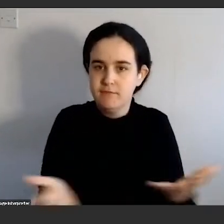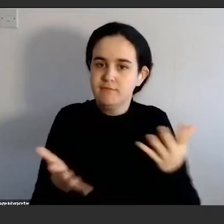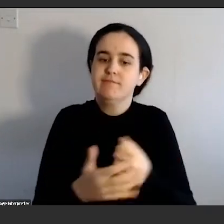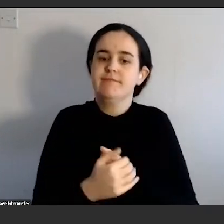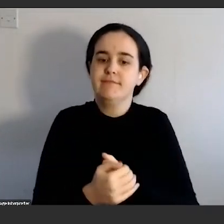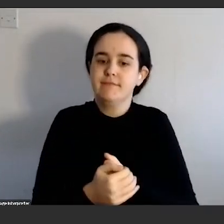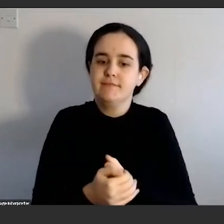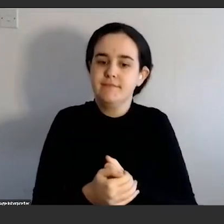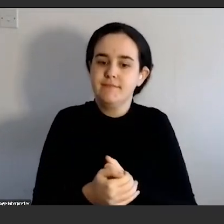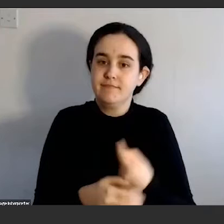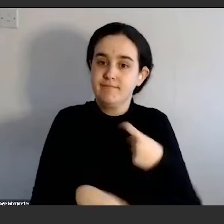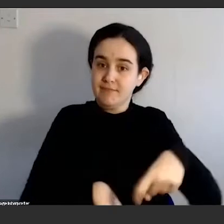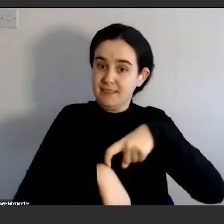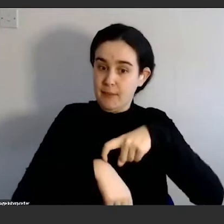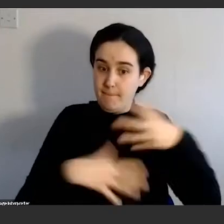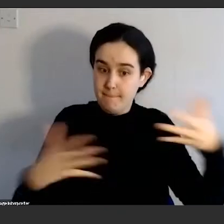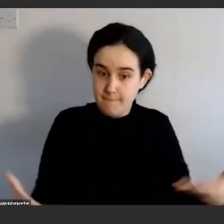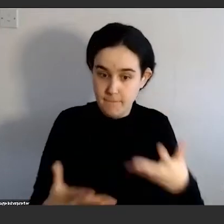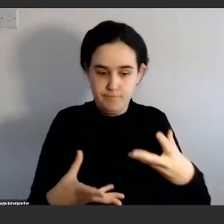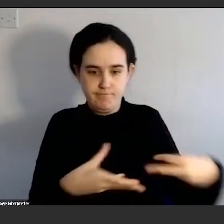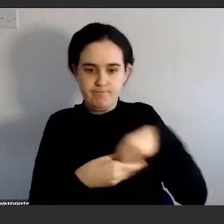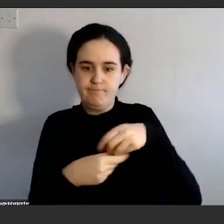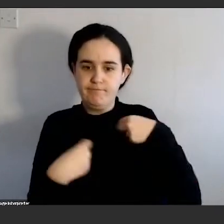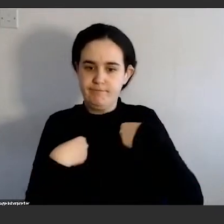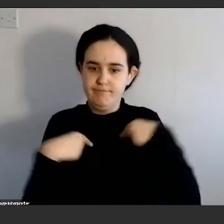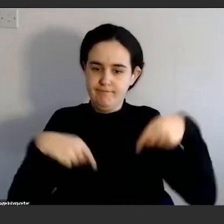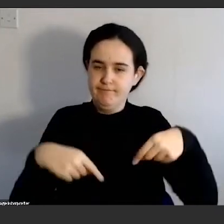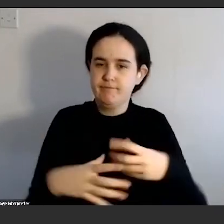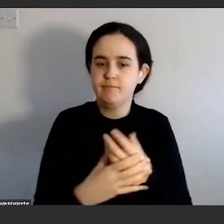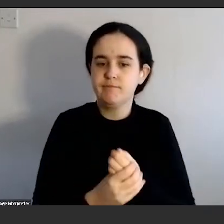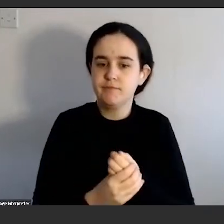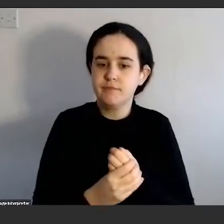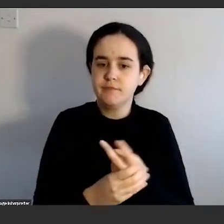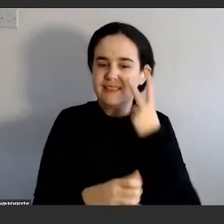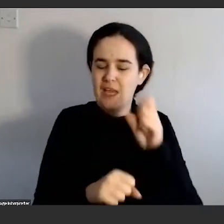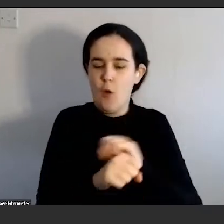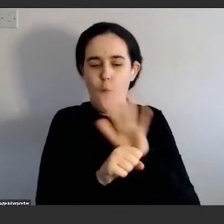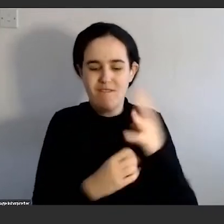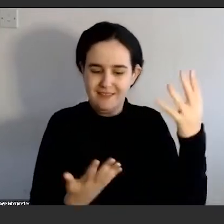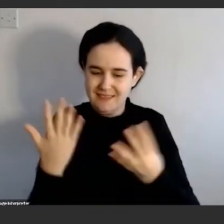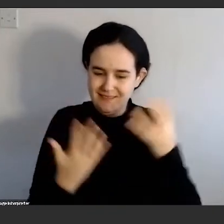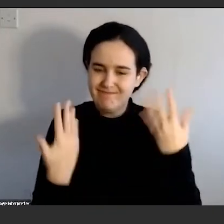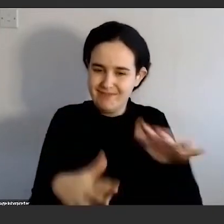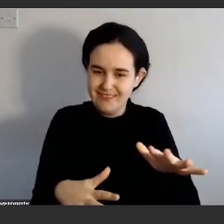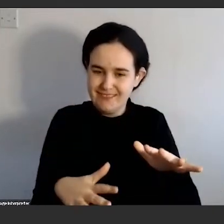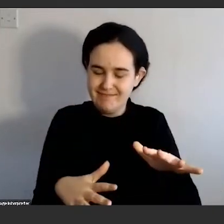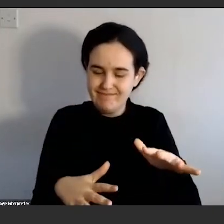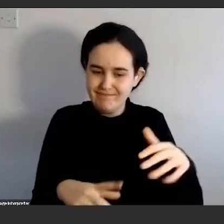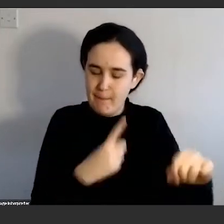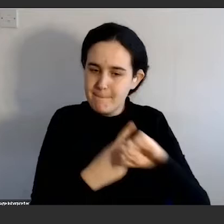COVID-19 would have left us. That's the way I would like to start.